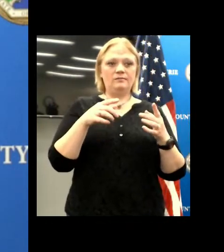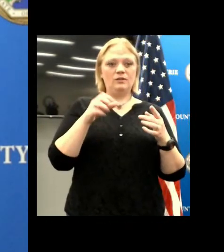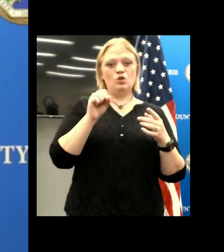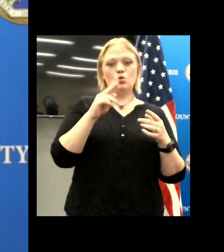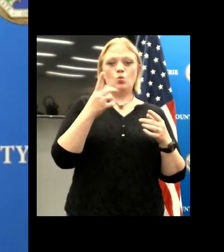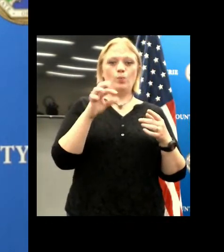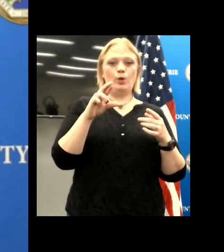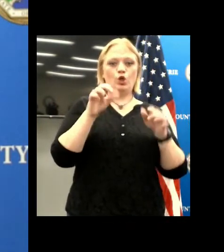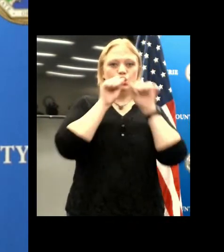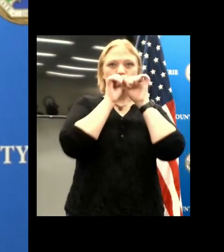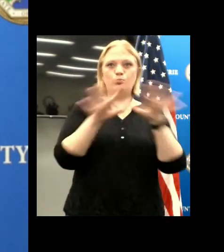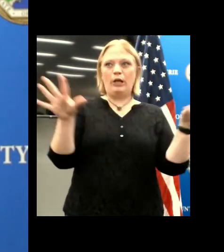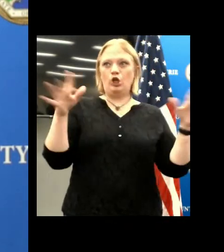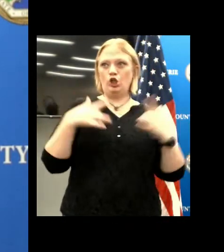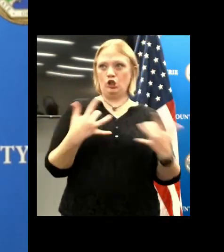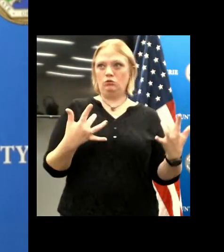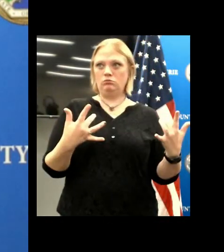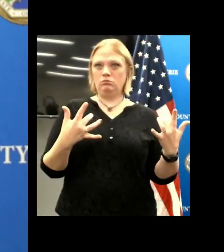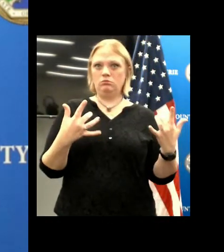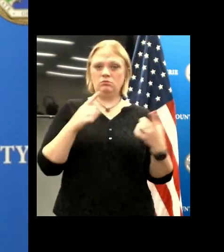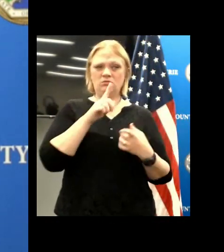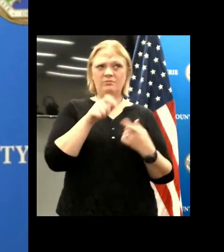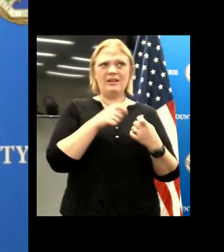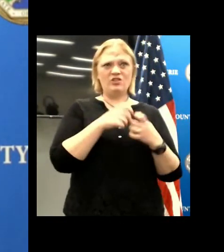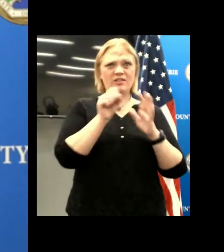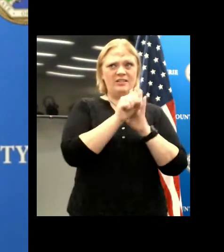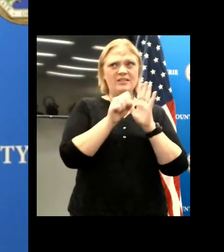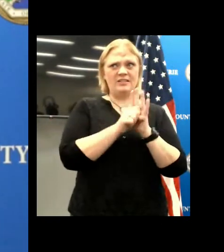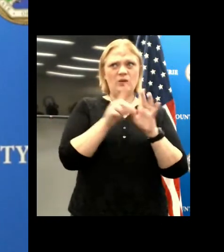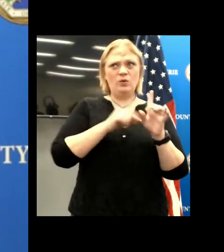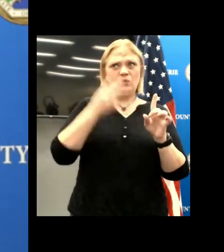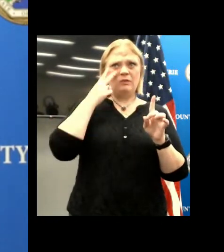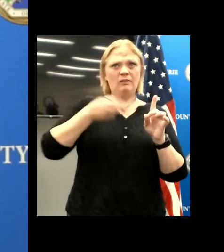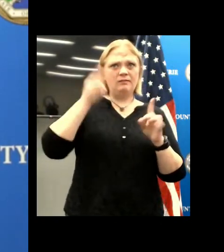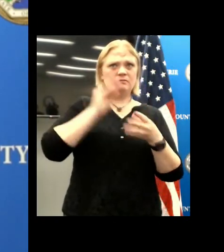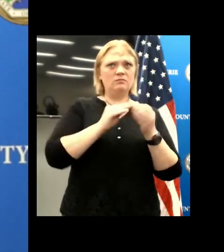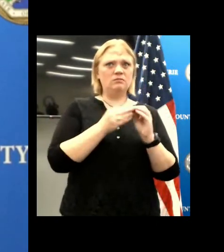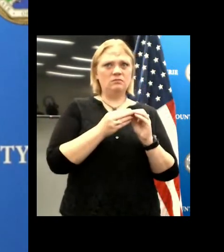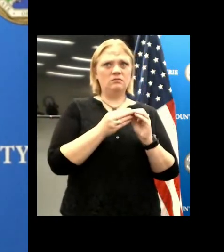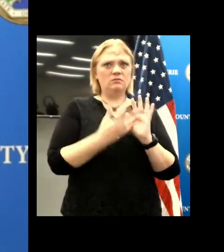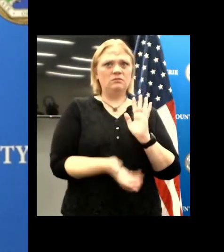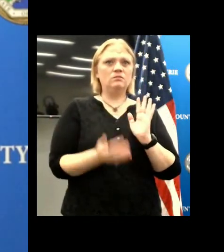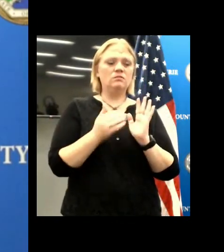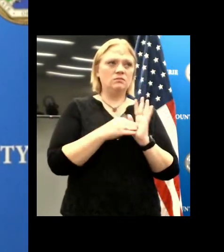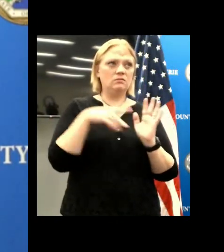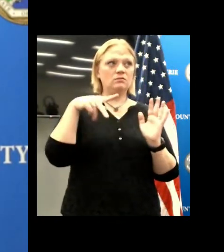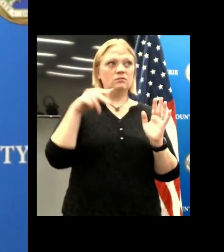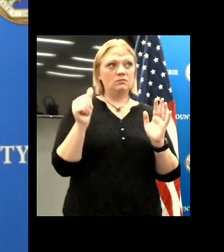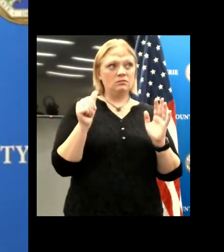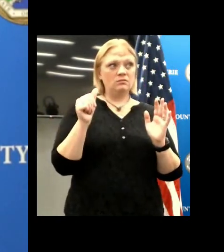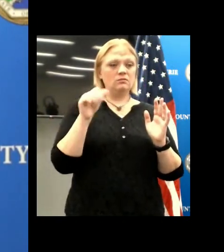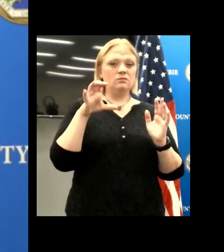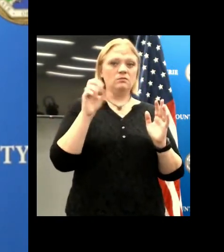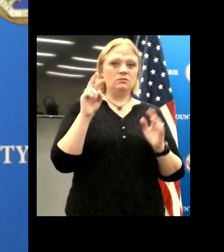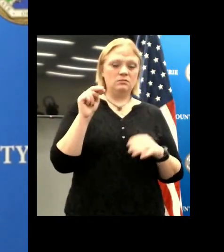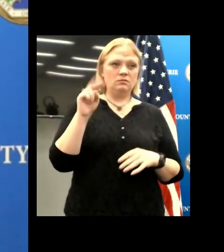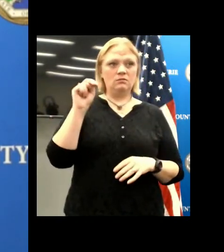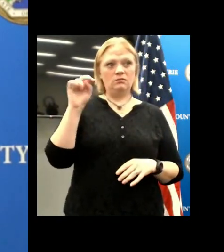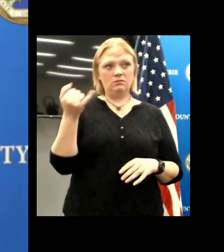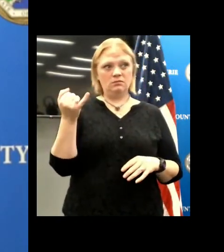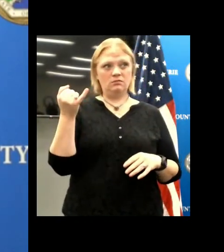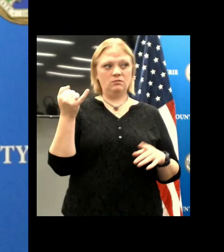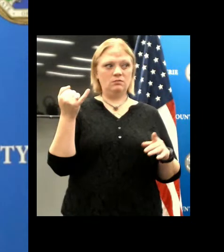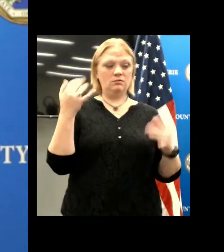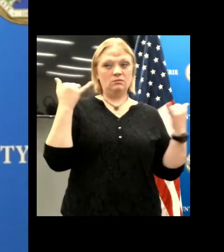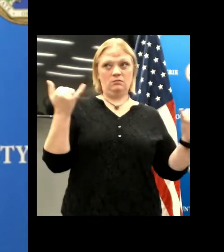event, especially in states where we're seeing a high prevalence. So again, even though Pennsylvania, Connecticut, New Jersey,